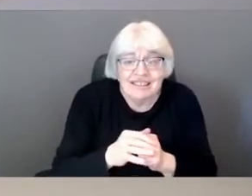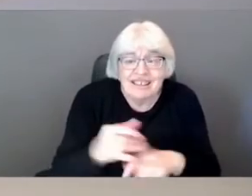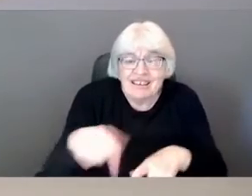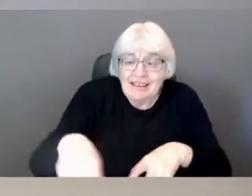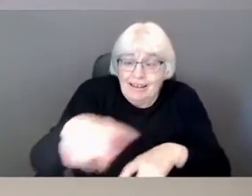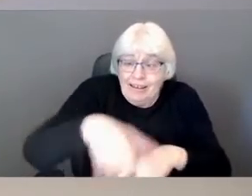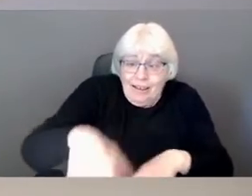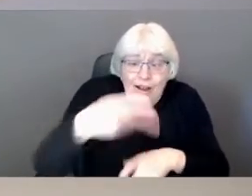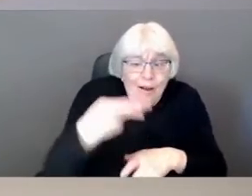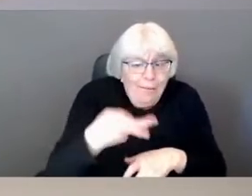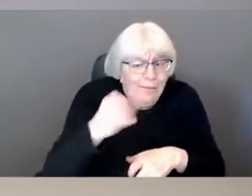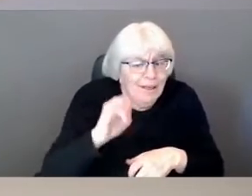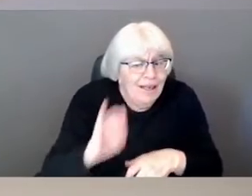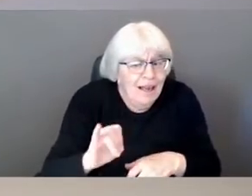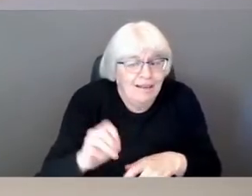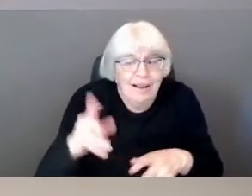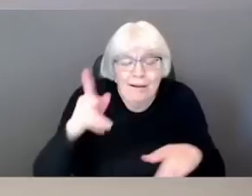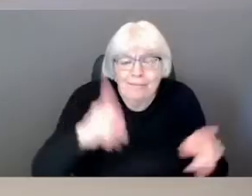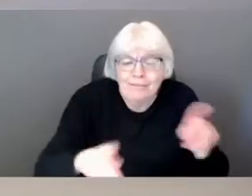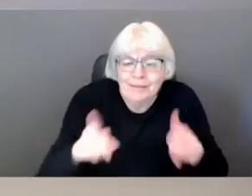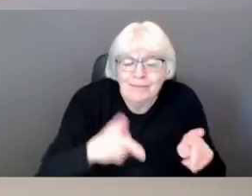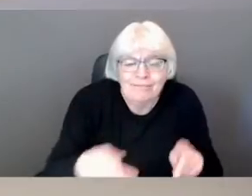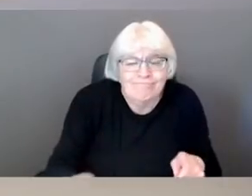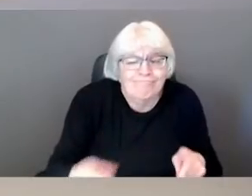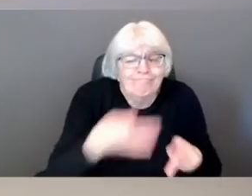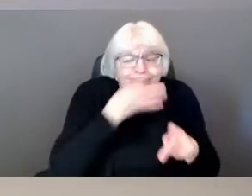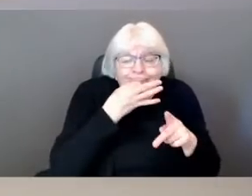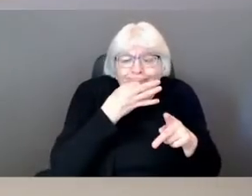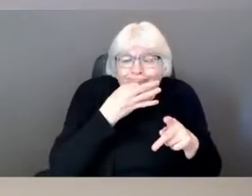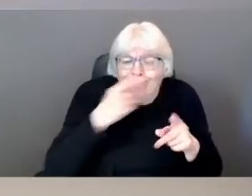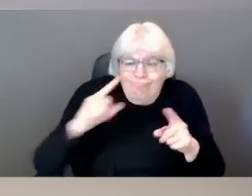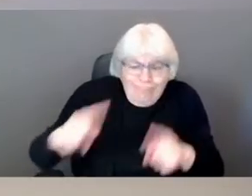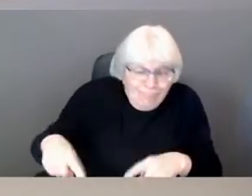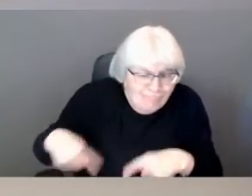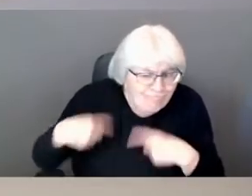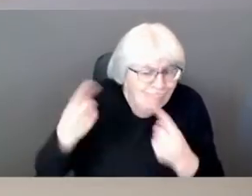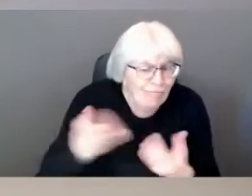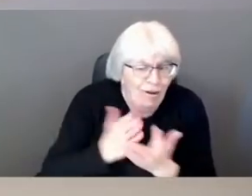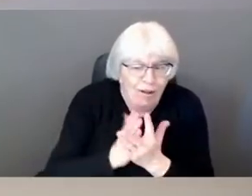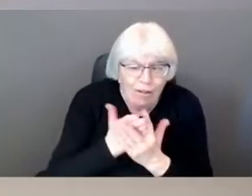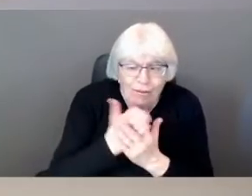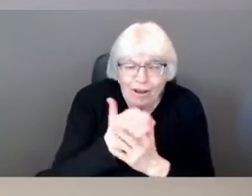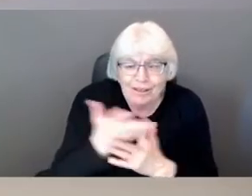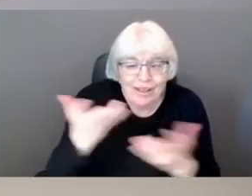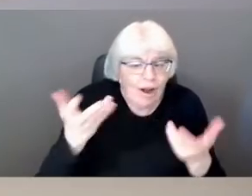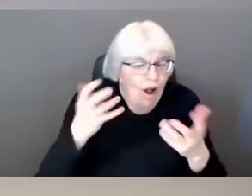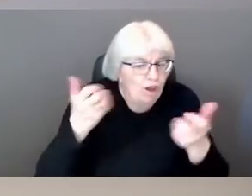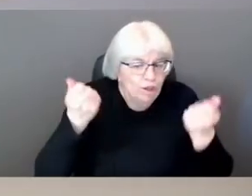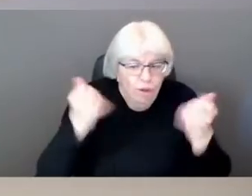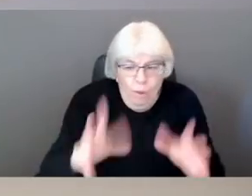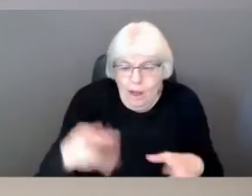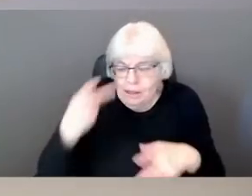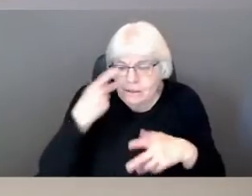this whole pandemic. No one wants a pandemic. We all want it to be over, and we are getting there.